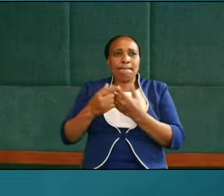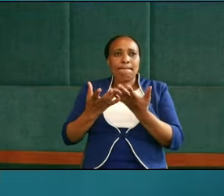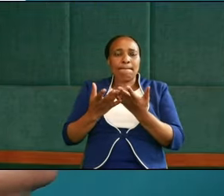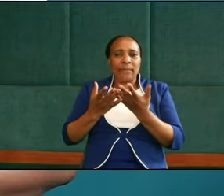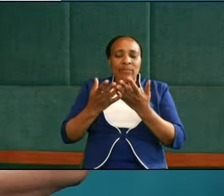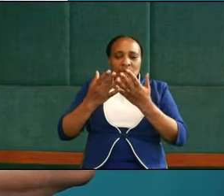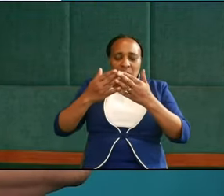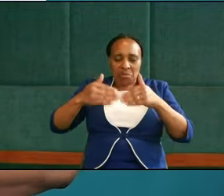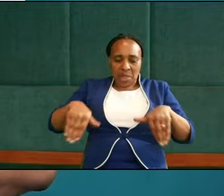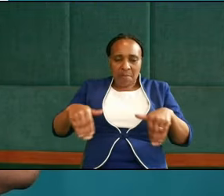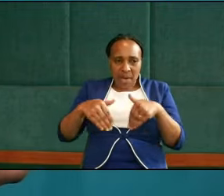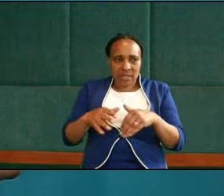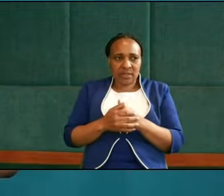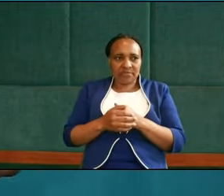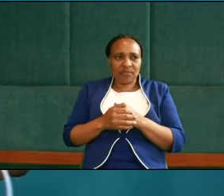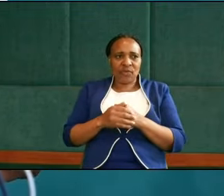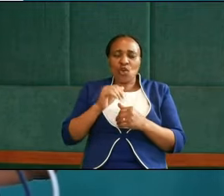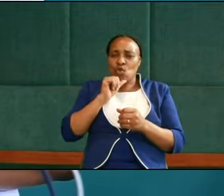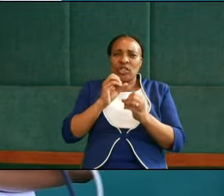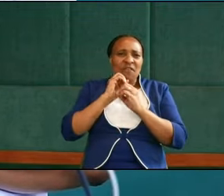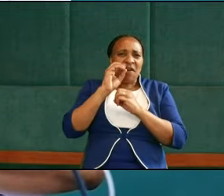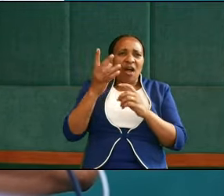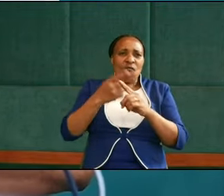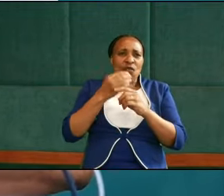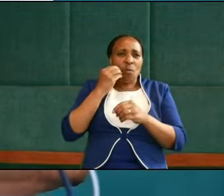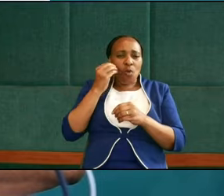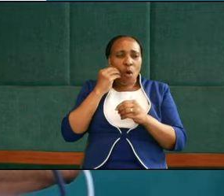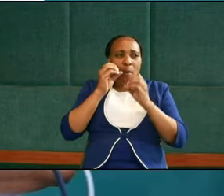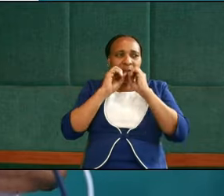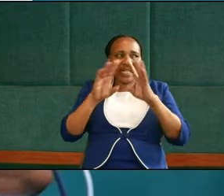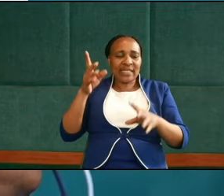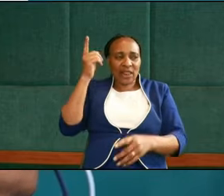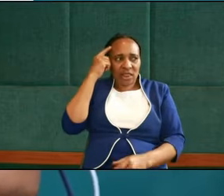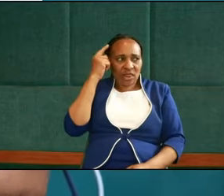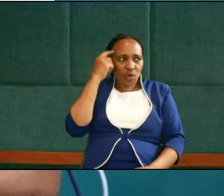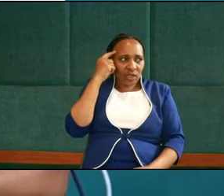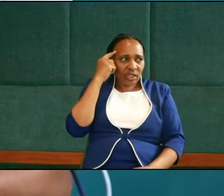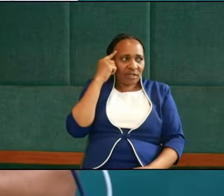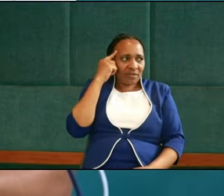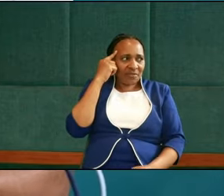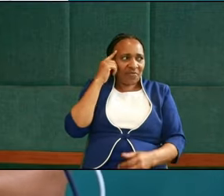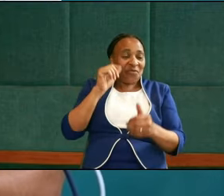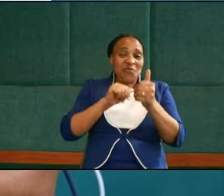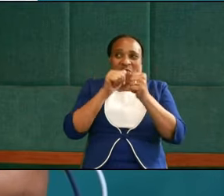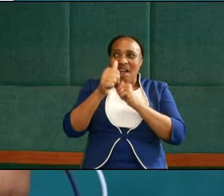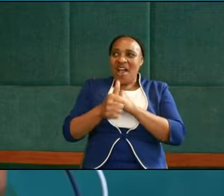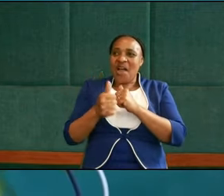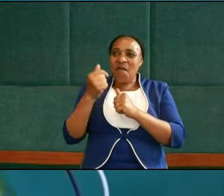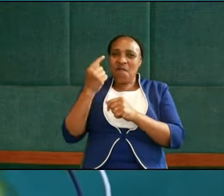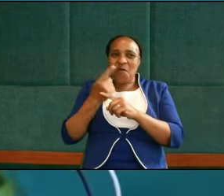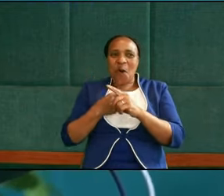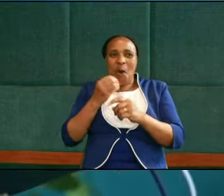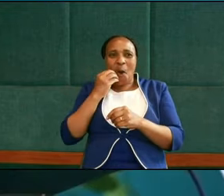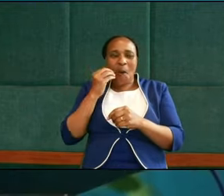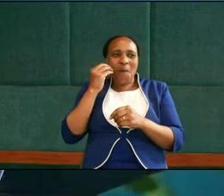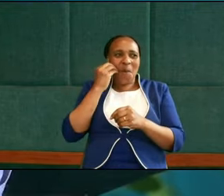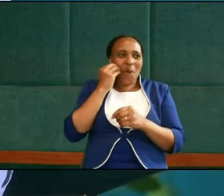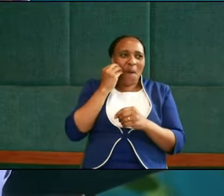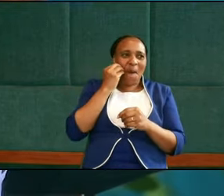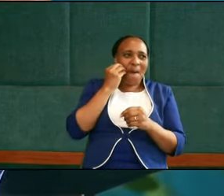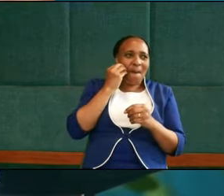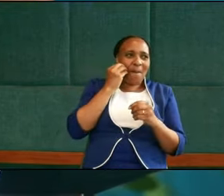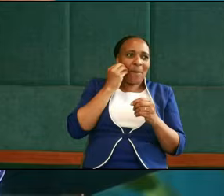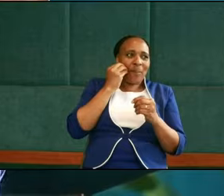the stage. Not far from home, oh blessed thought. Not far from those